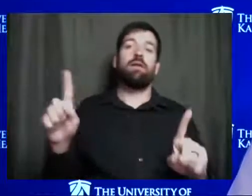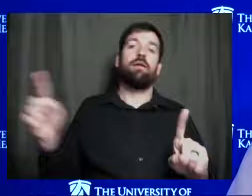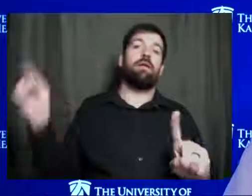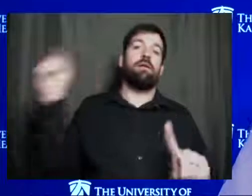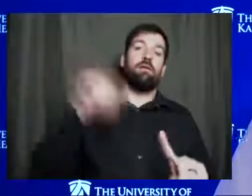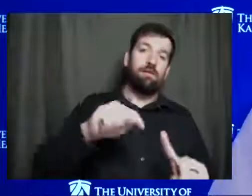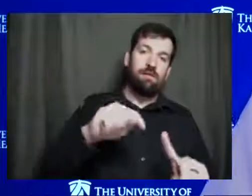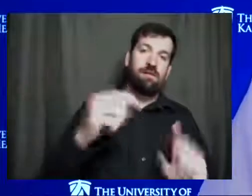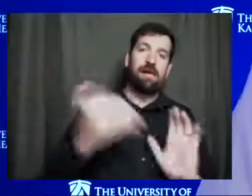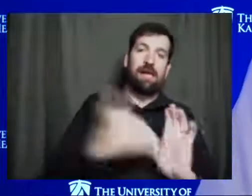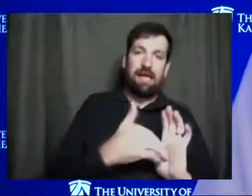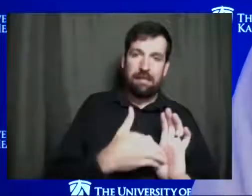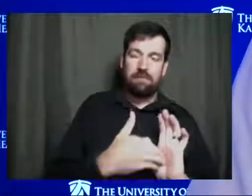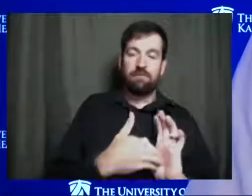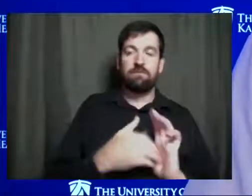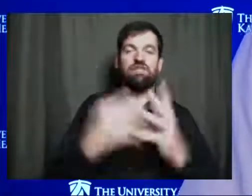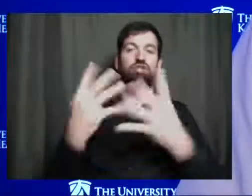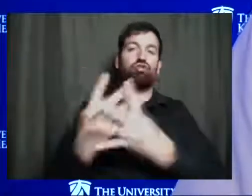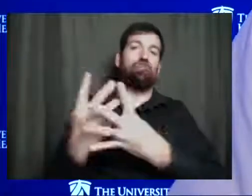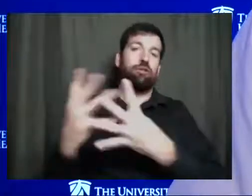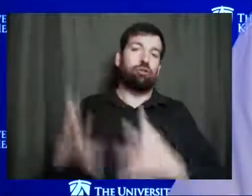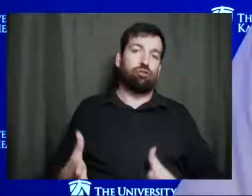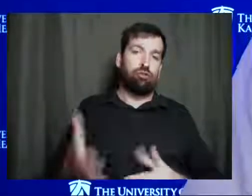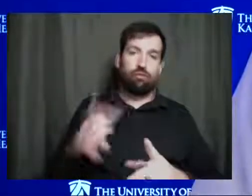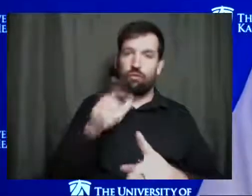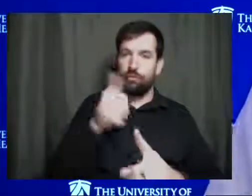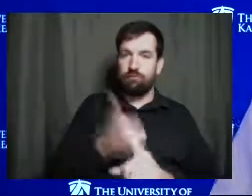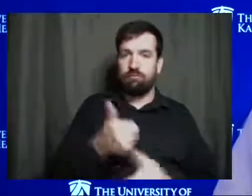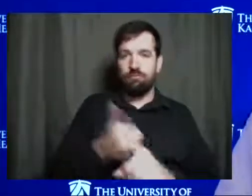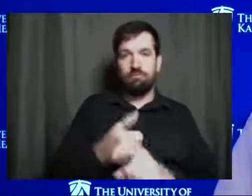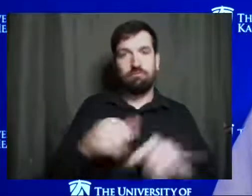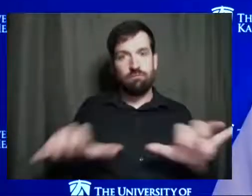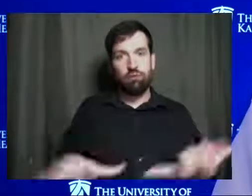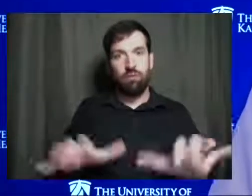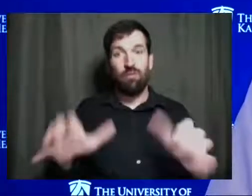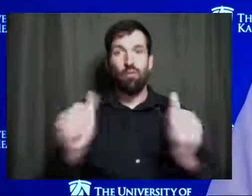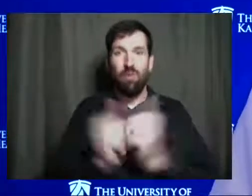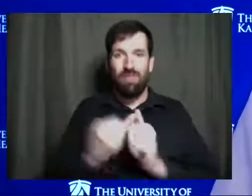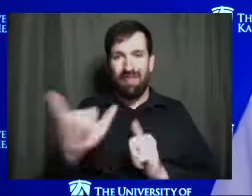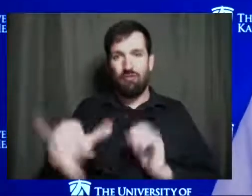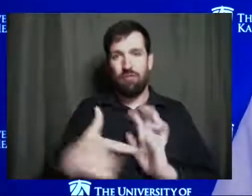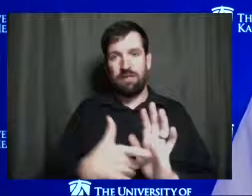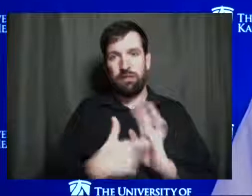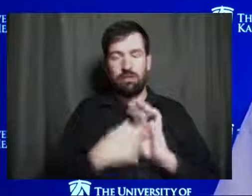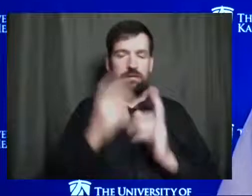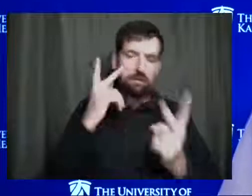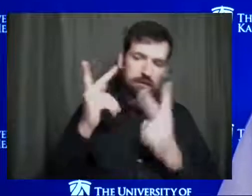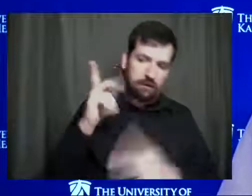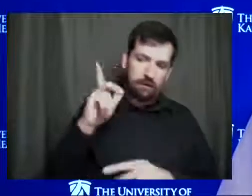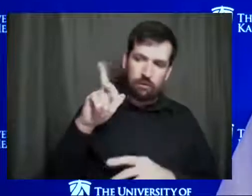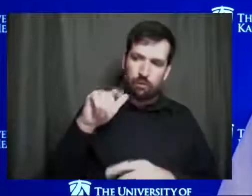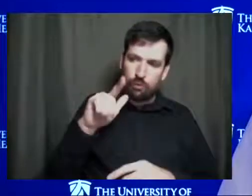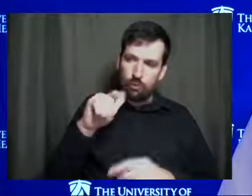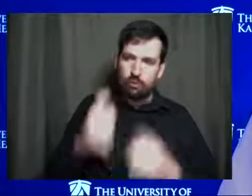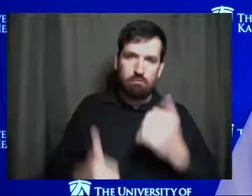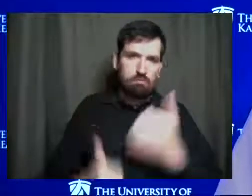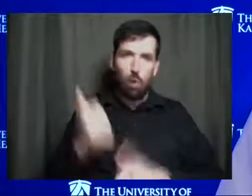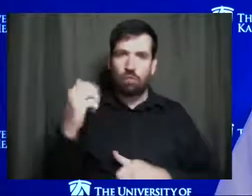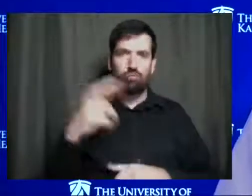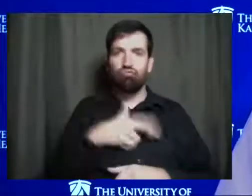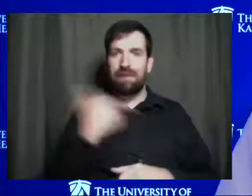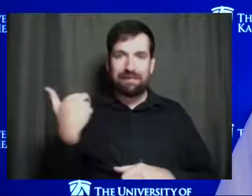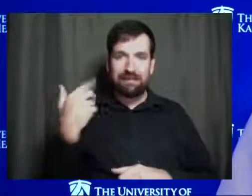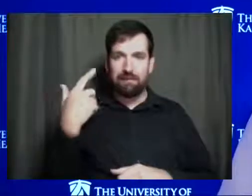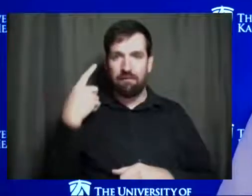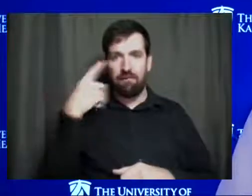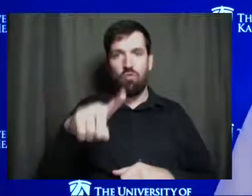the screeners who are doing those with the criteria, looking at that, seeing who is the most at risk of hospitalization, and